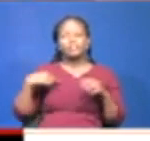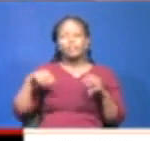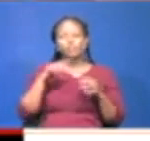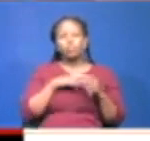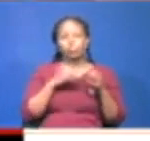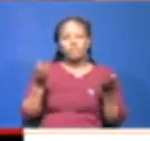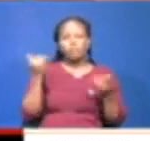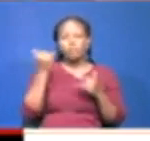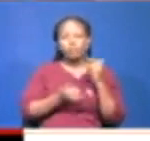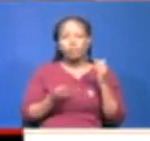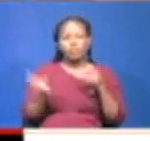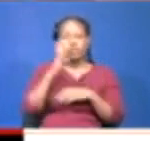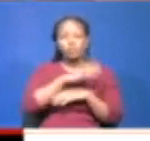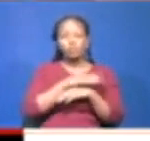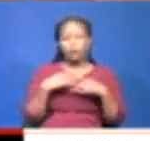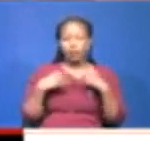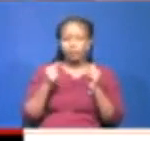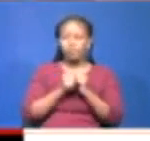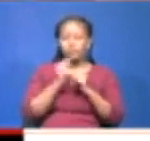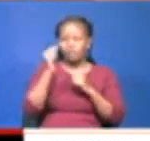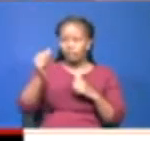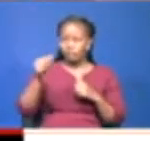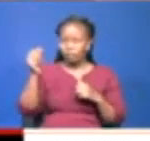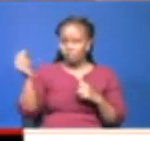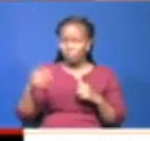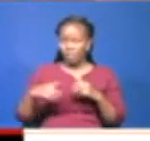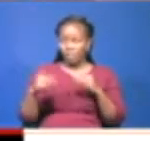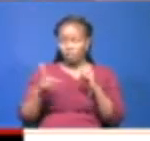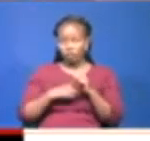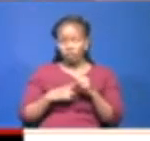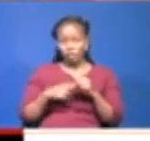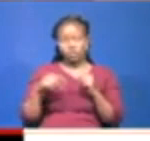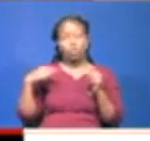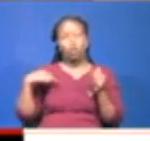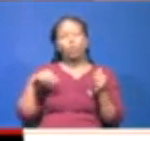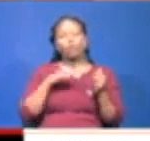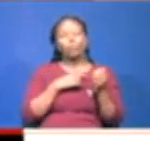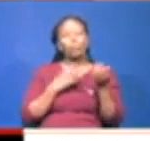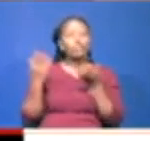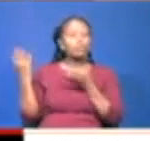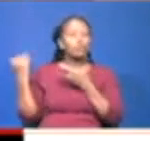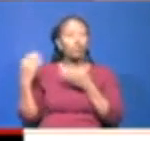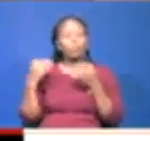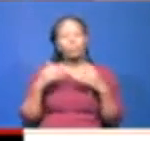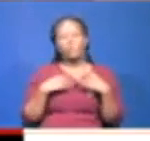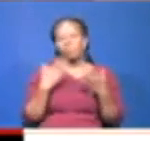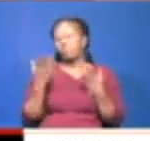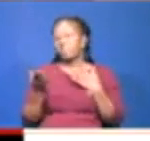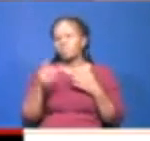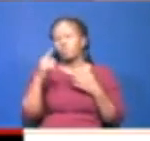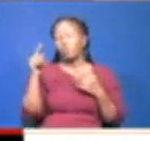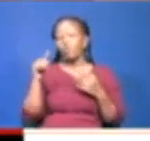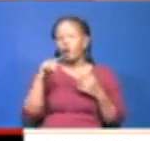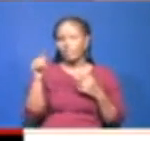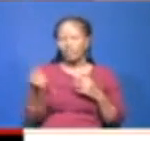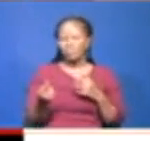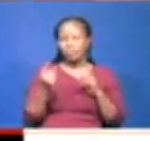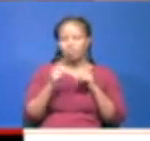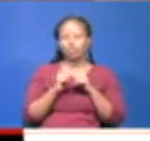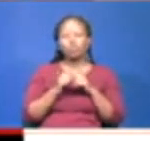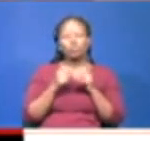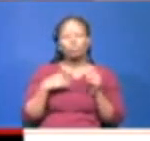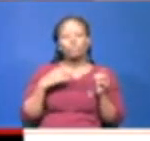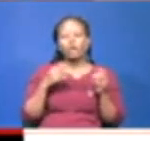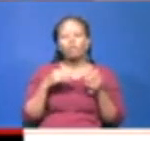the 15th of July, mm-hmm. our hope and wish is that we'll at least have 1,000, and we'll be able to pass this opportunity on